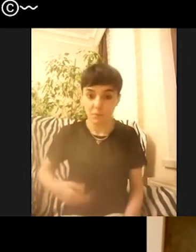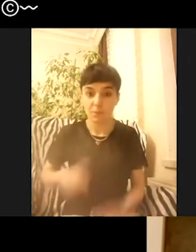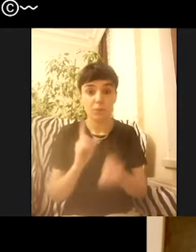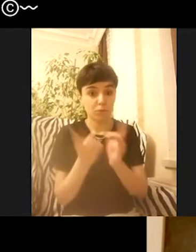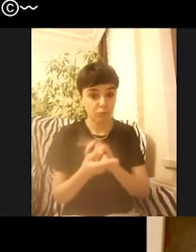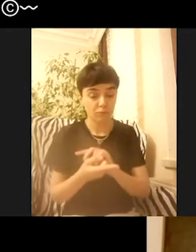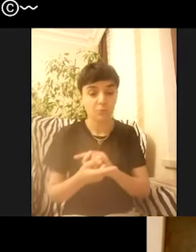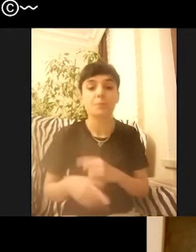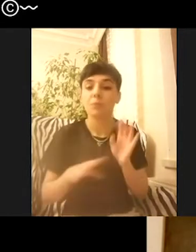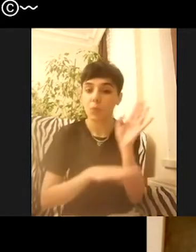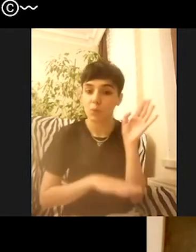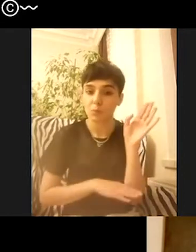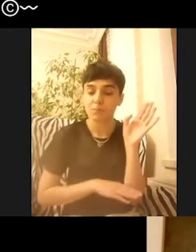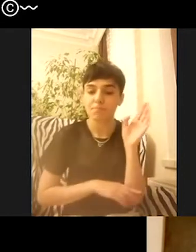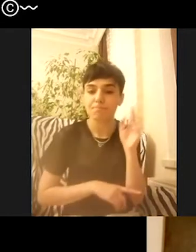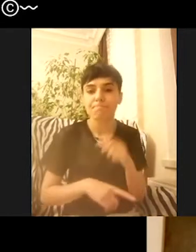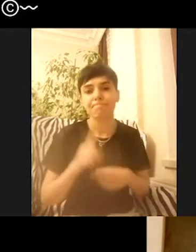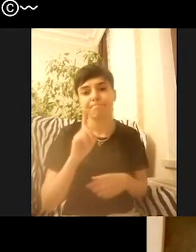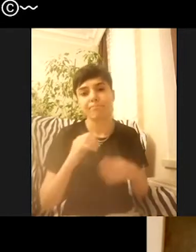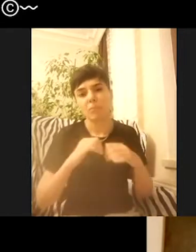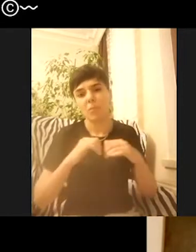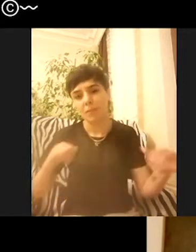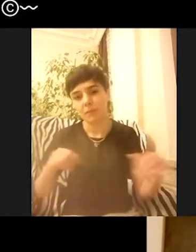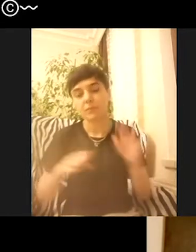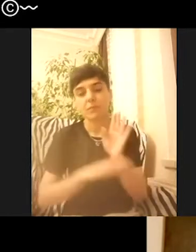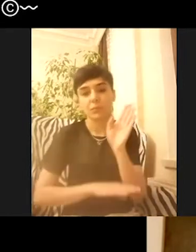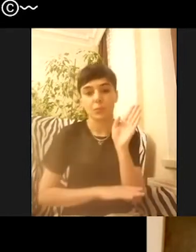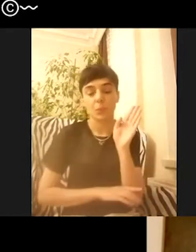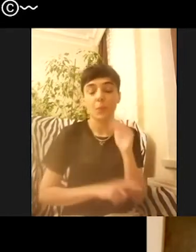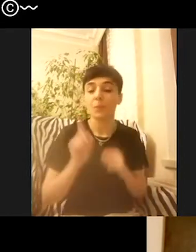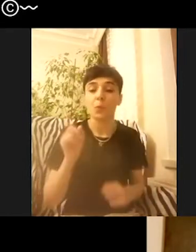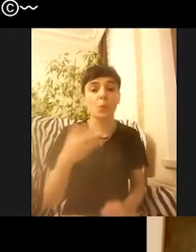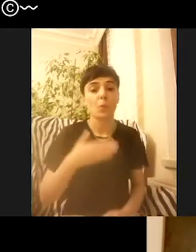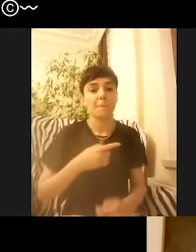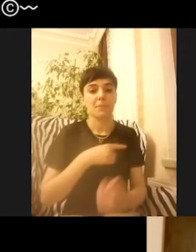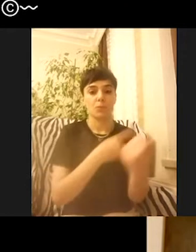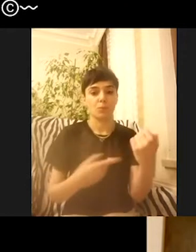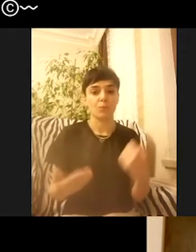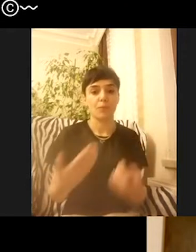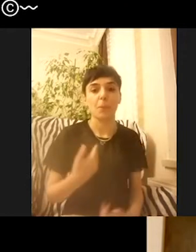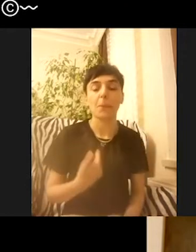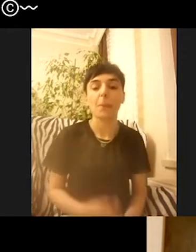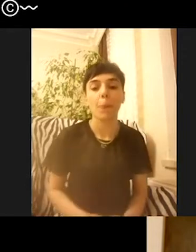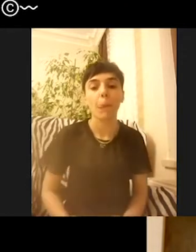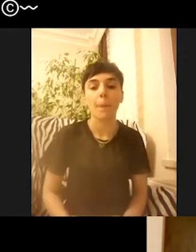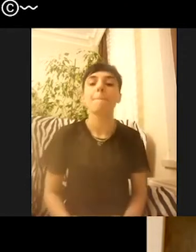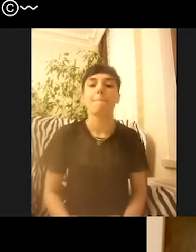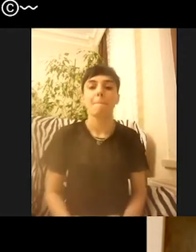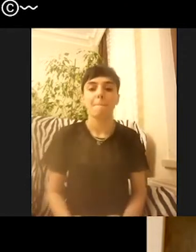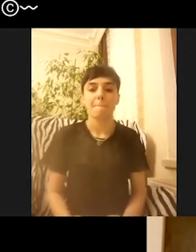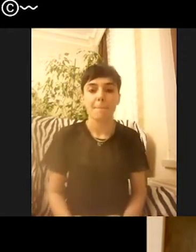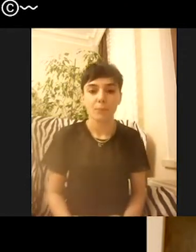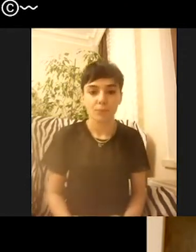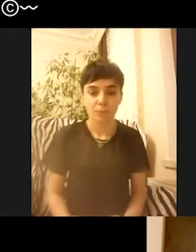in my life, which gave me the strength also to sort of repel on the love that I endured